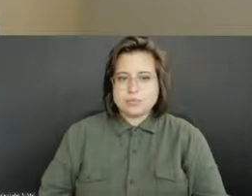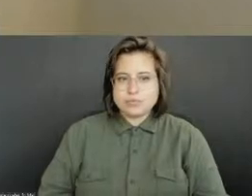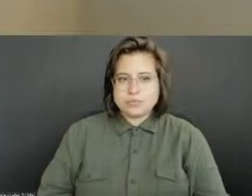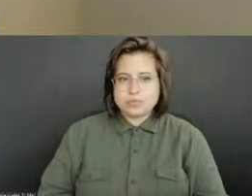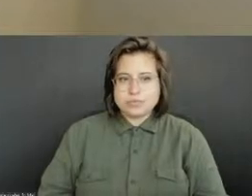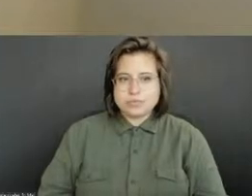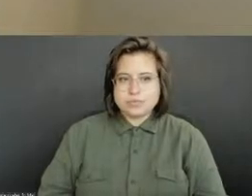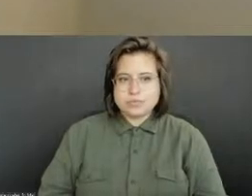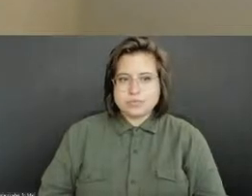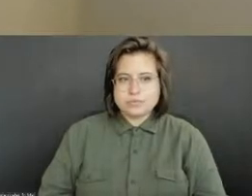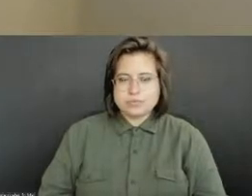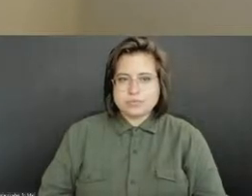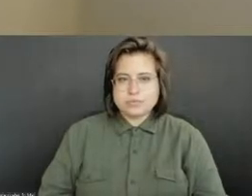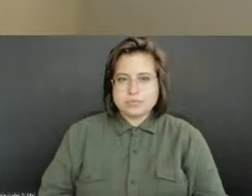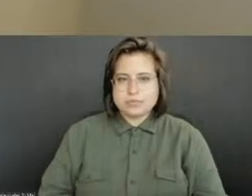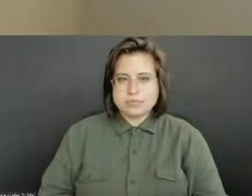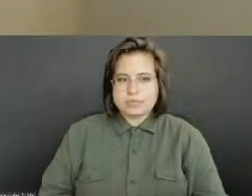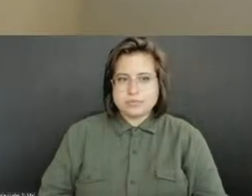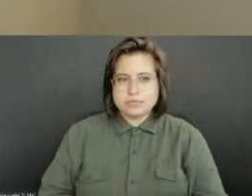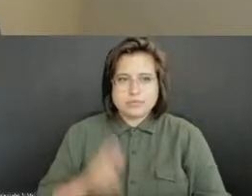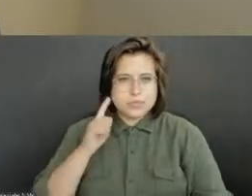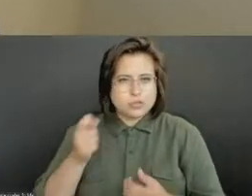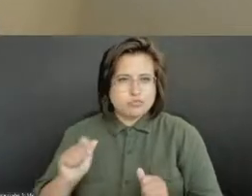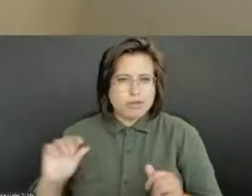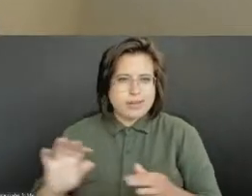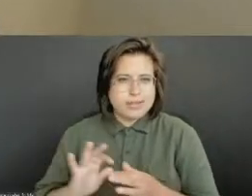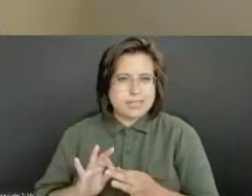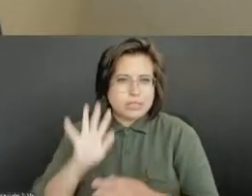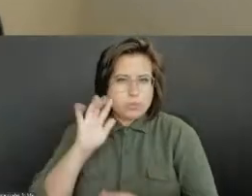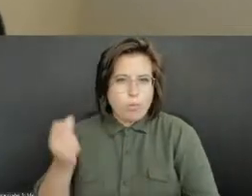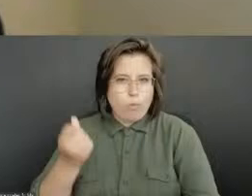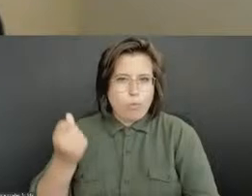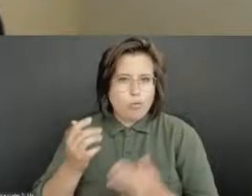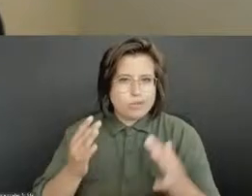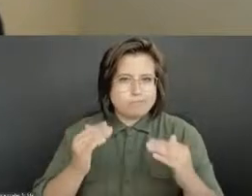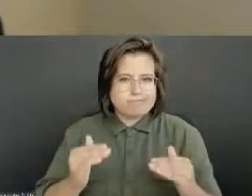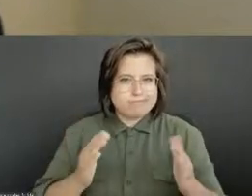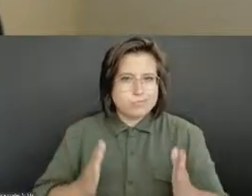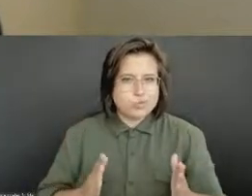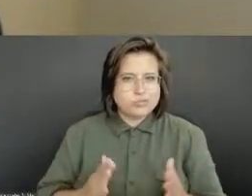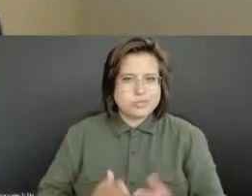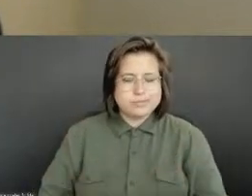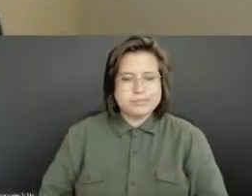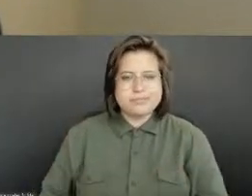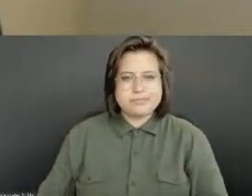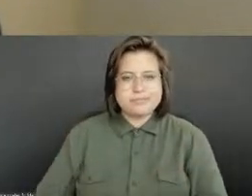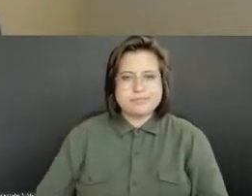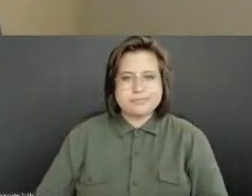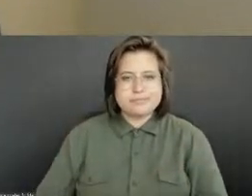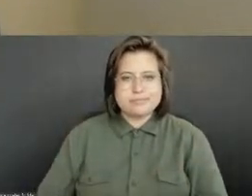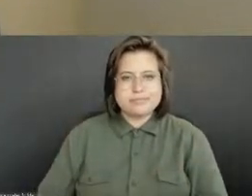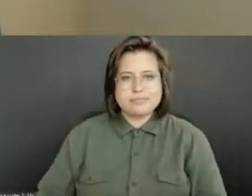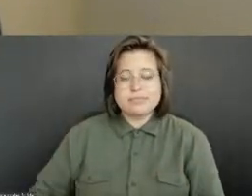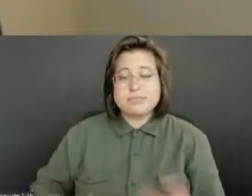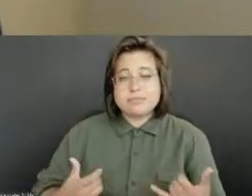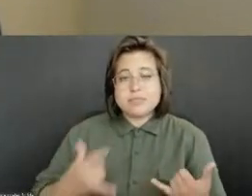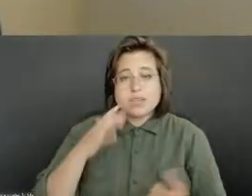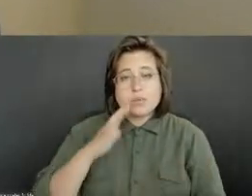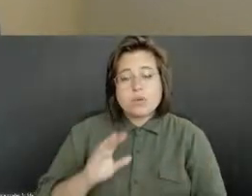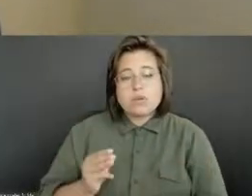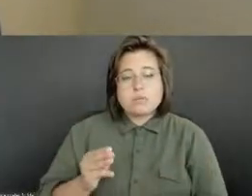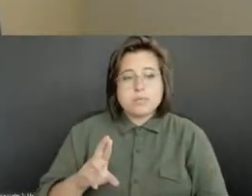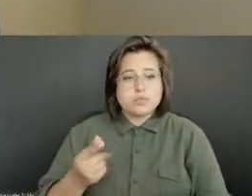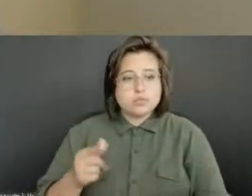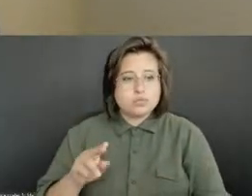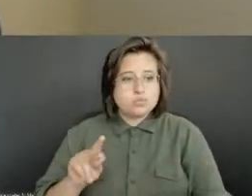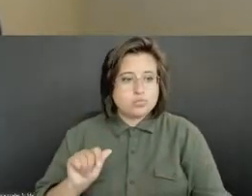Yeah, I see that he's still trying to make the connection, so we'll move on to the next person. Next, we'll hear from Mr. Nick Gutta from the